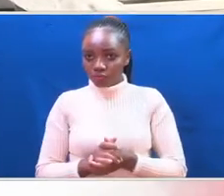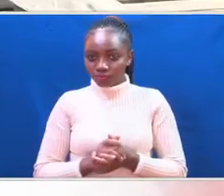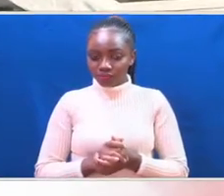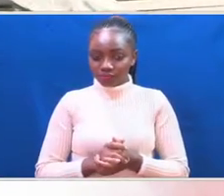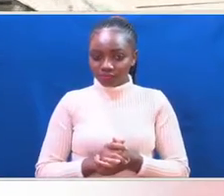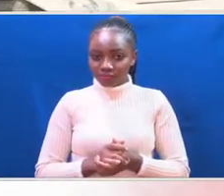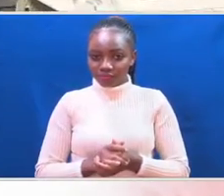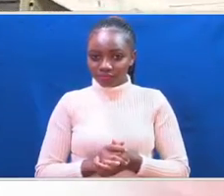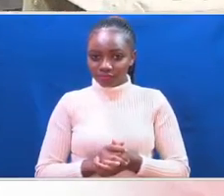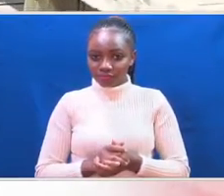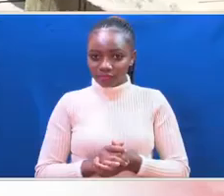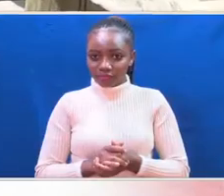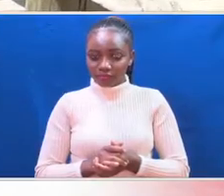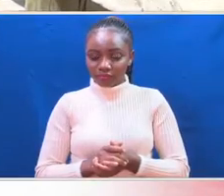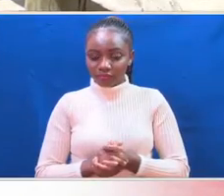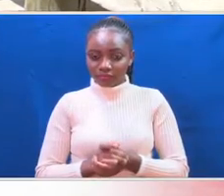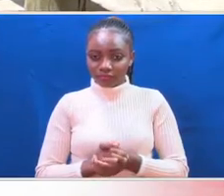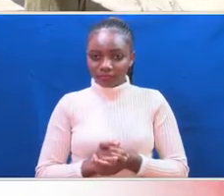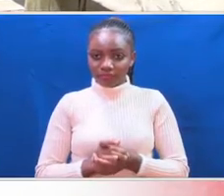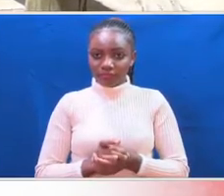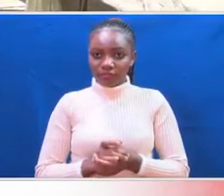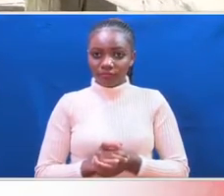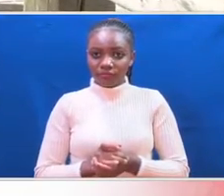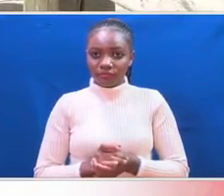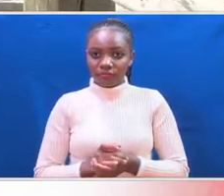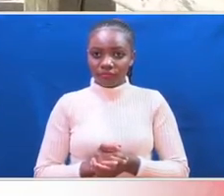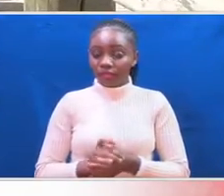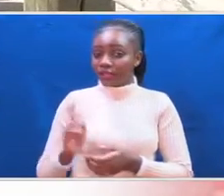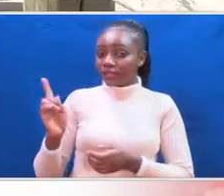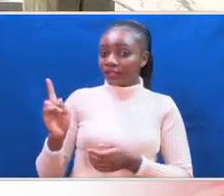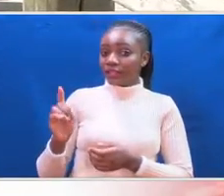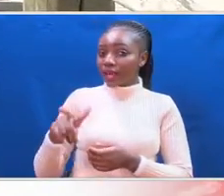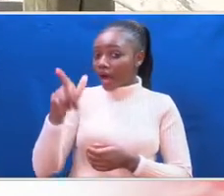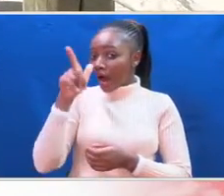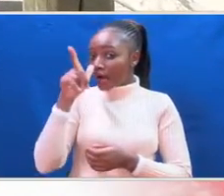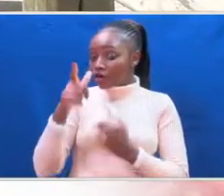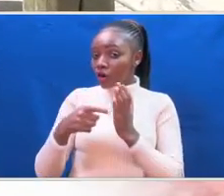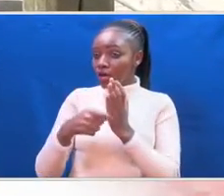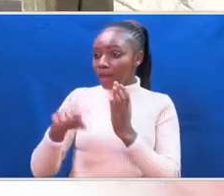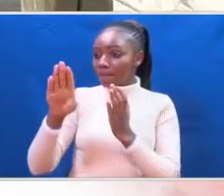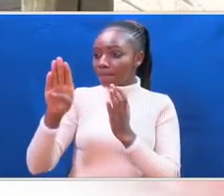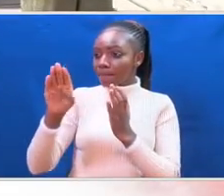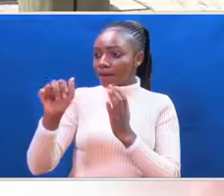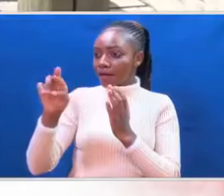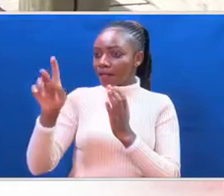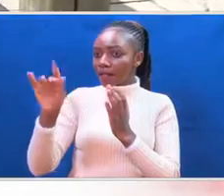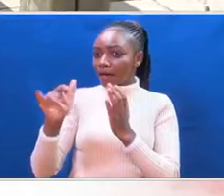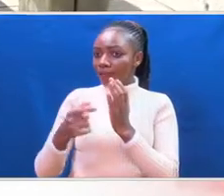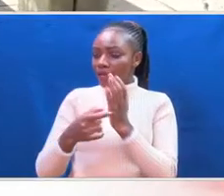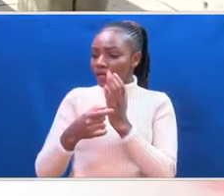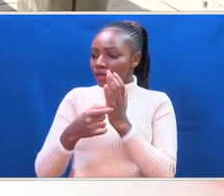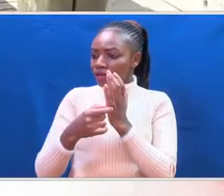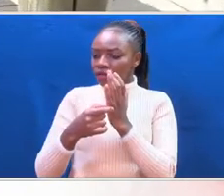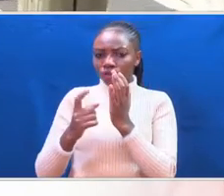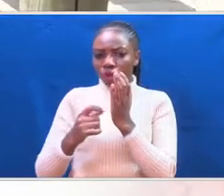on. Good boy. Good boy, Baraka. Baraka, a Swahili word meaning blessing, was a name given to these